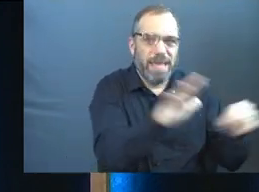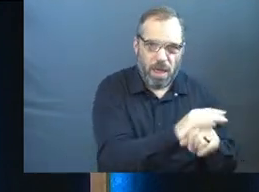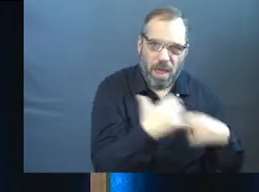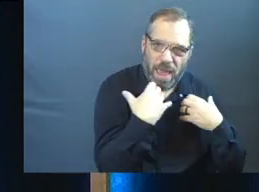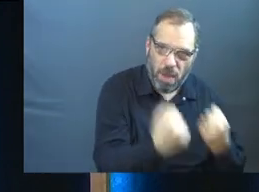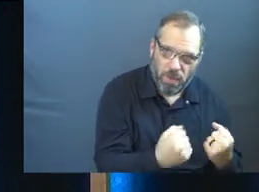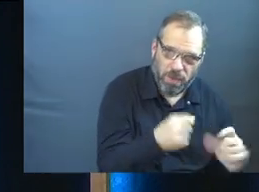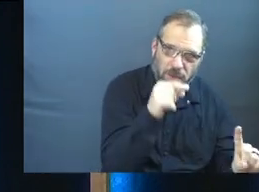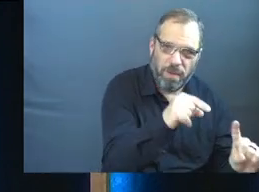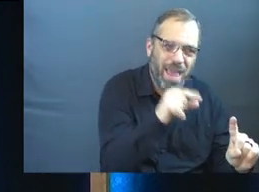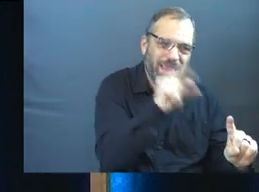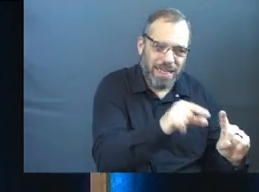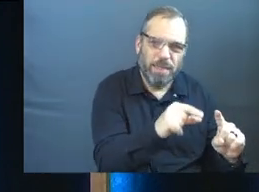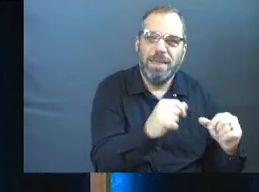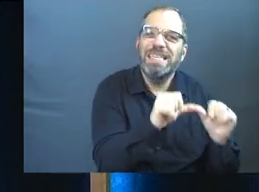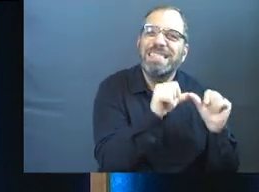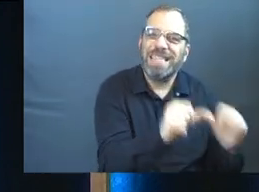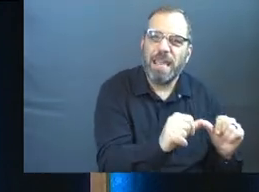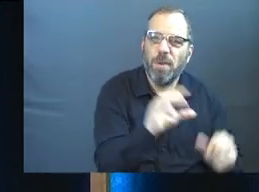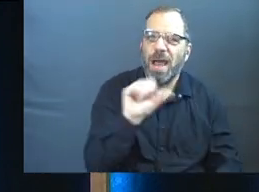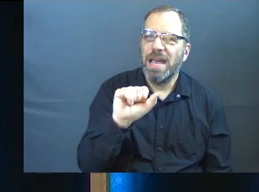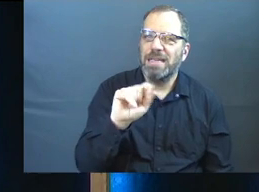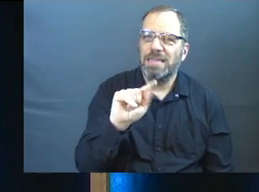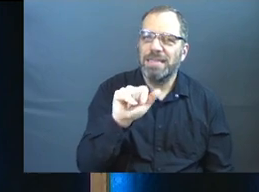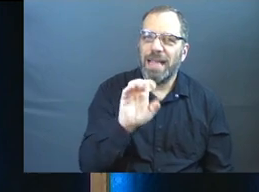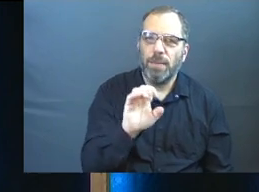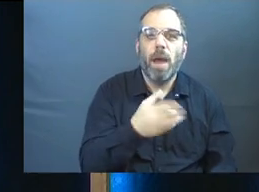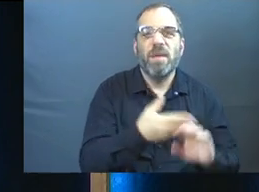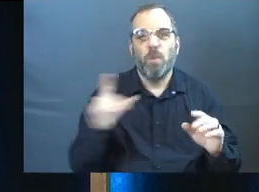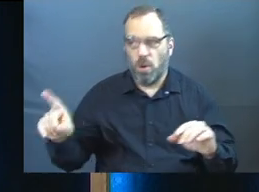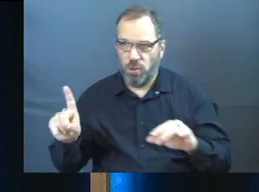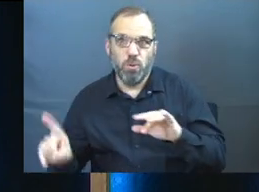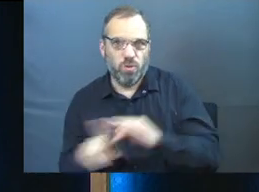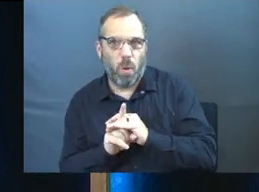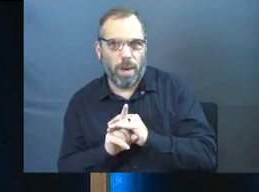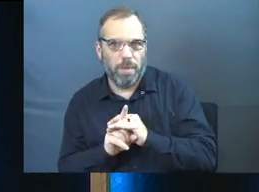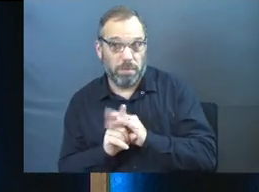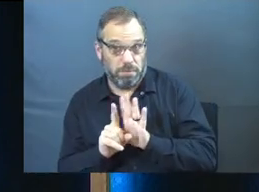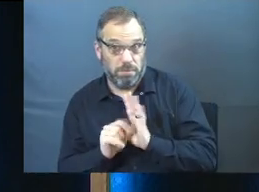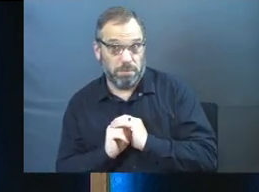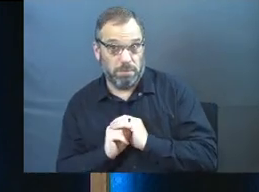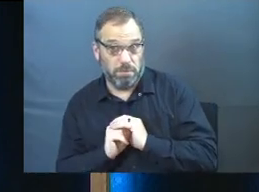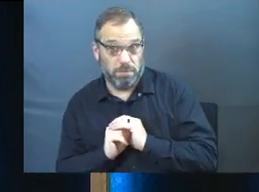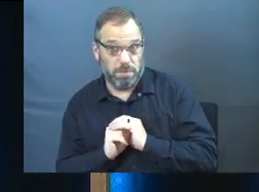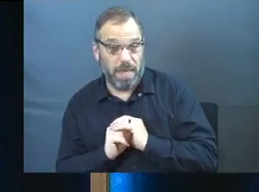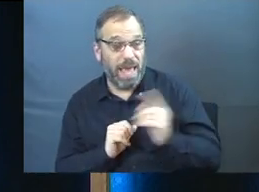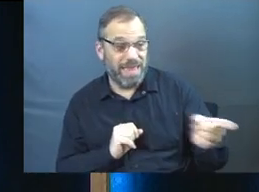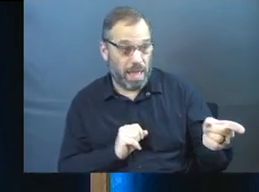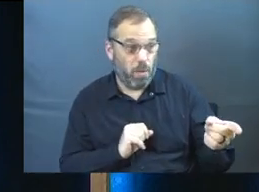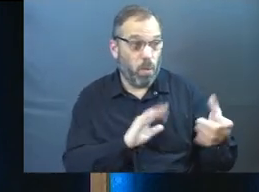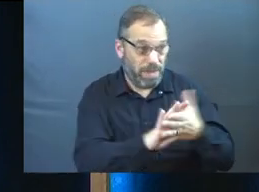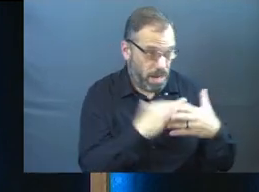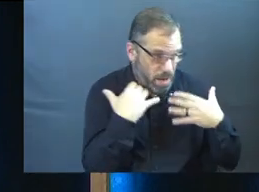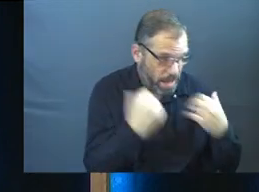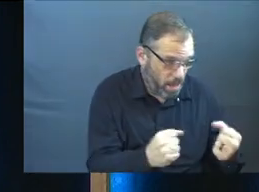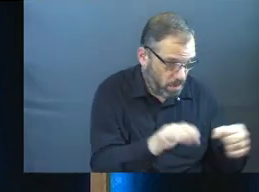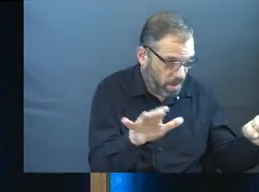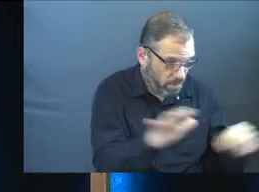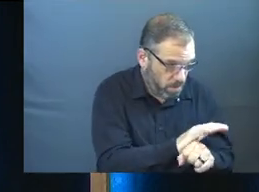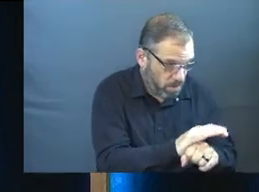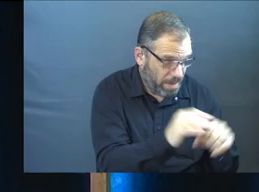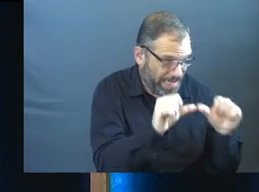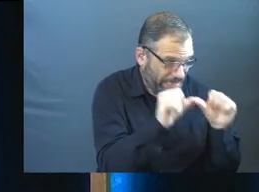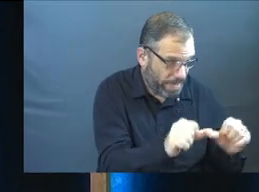healthy. They need to be stable before you showed up. And when they are healthy and whole